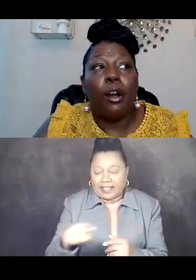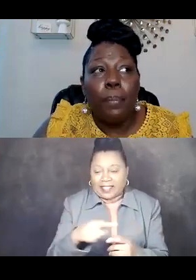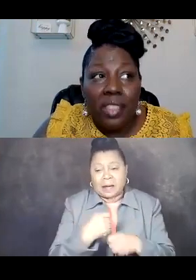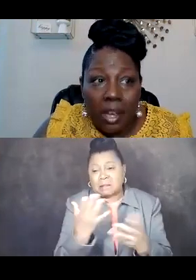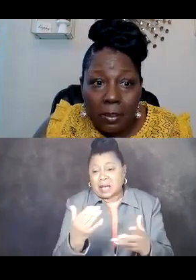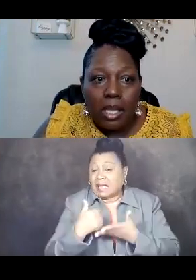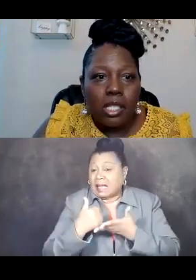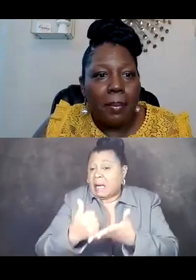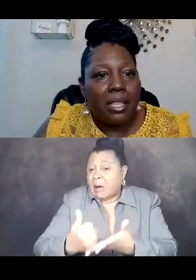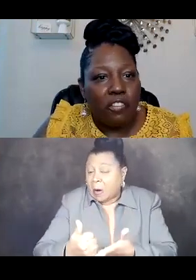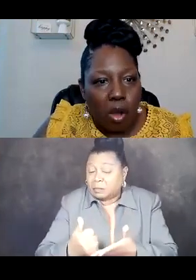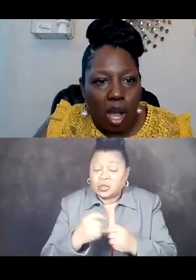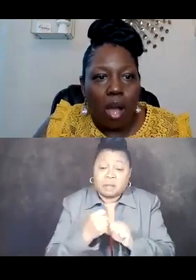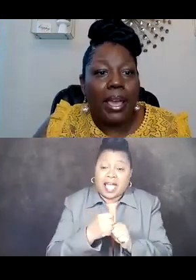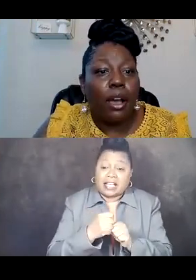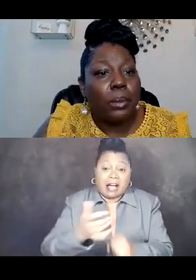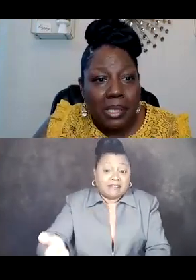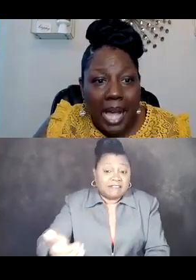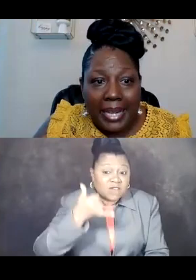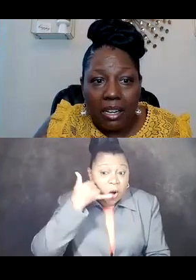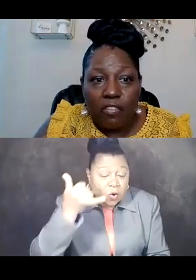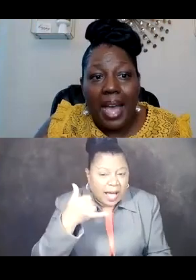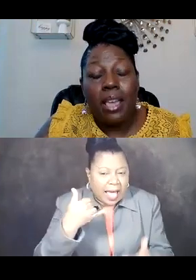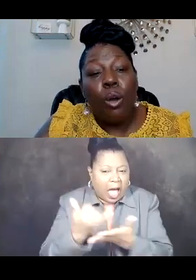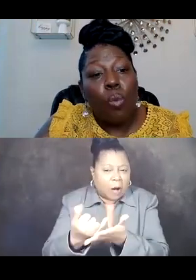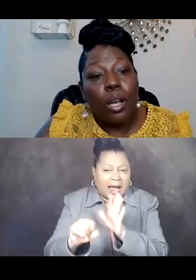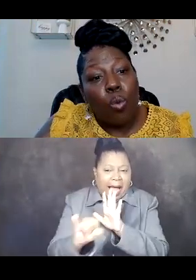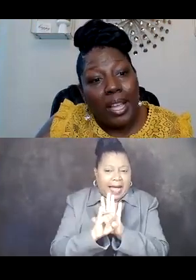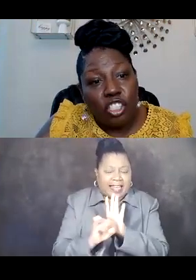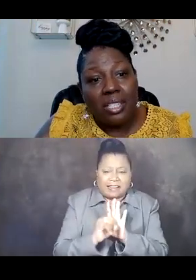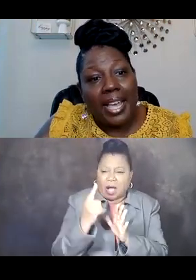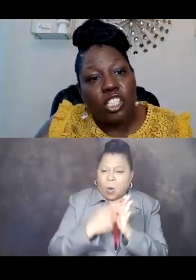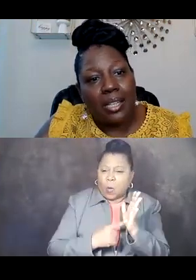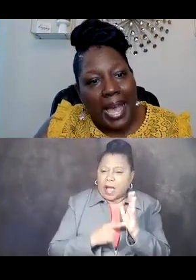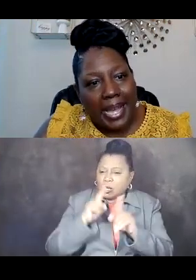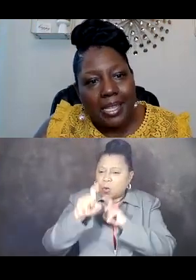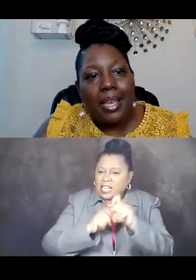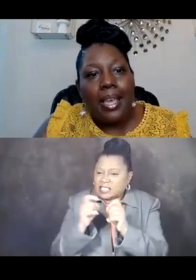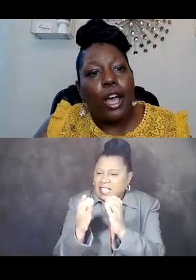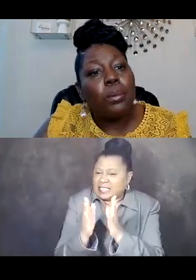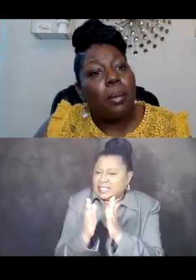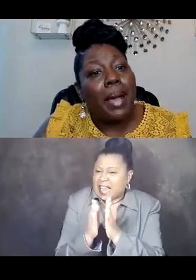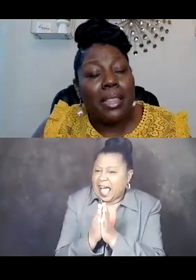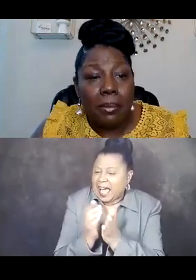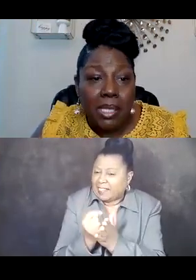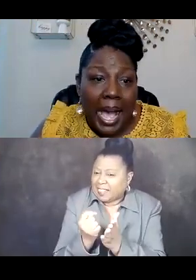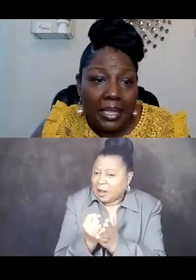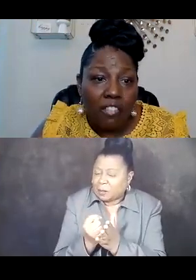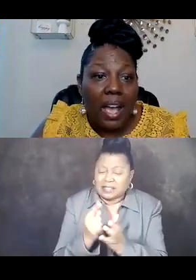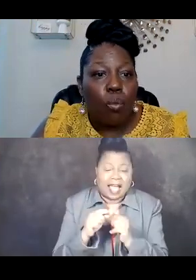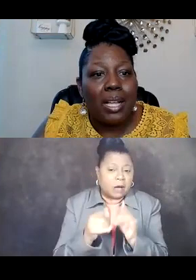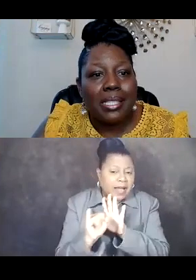maybe help them to make the phone call, help them to identify what questions they should ask, help them